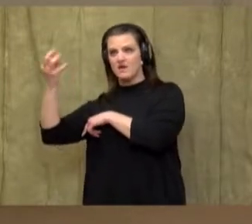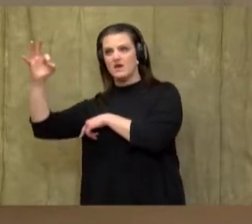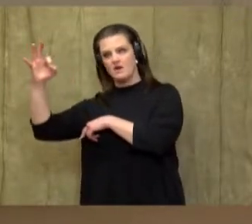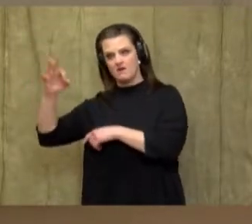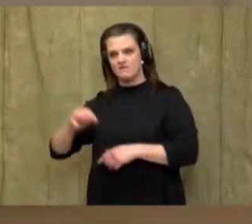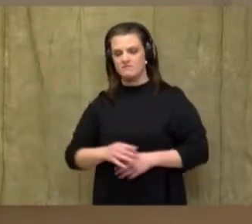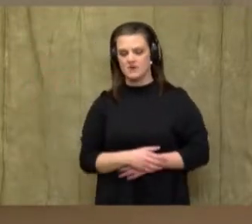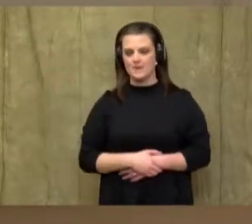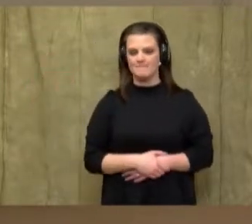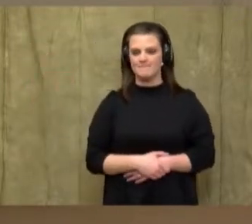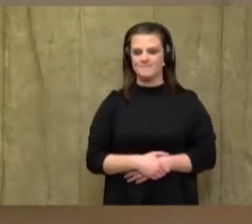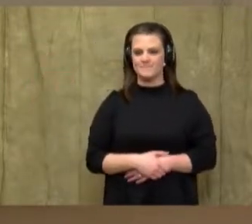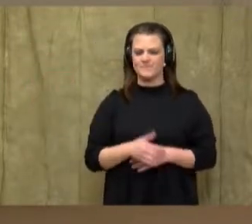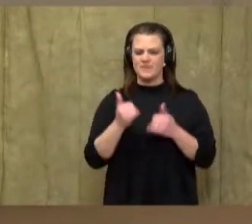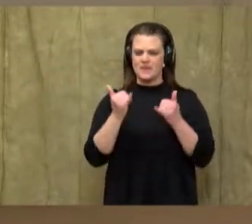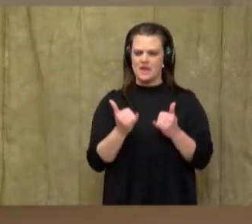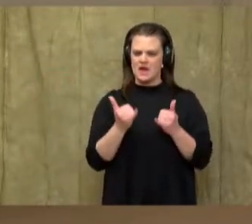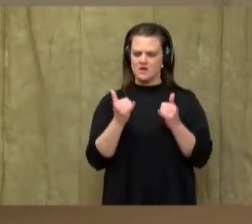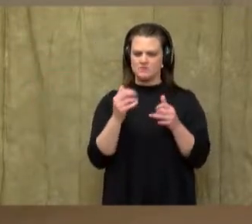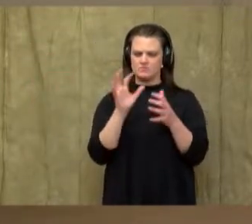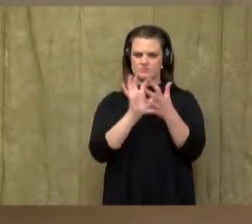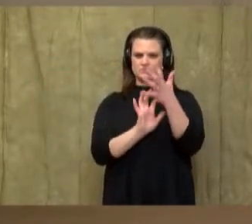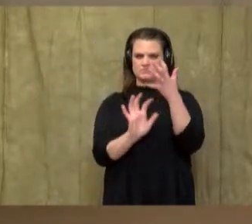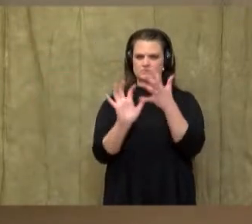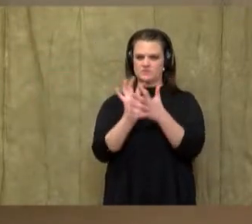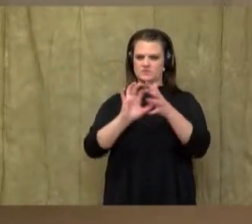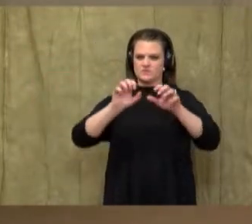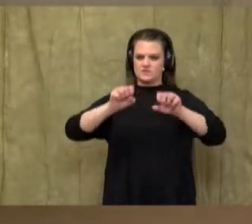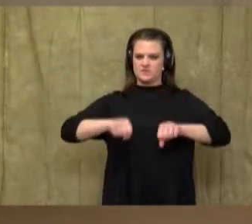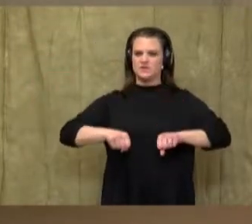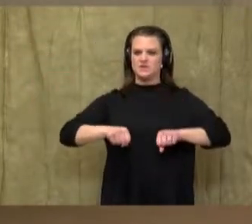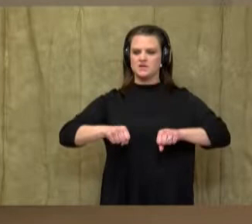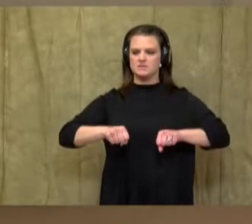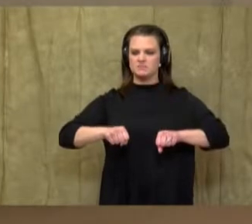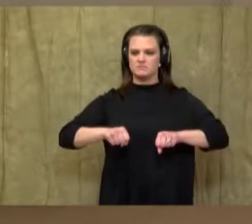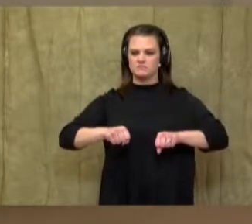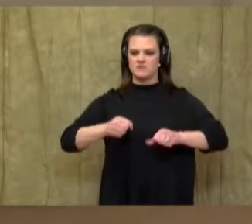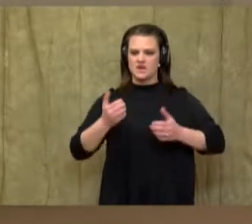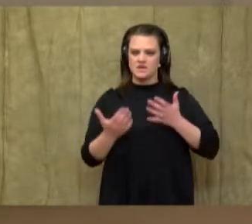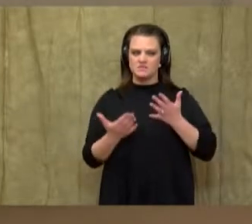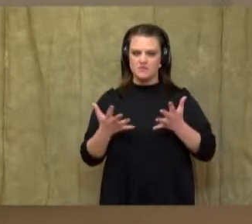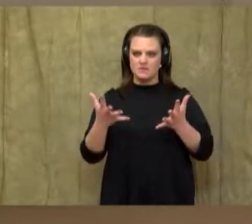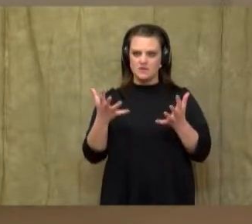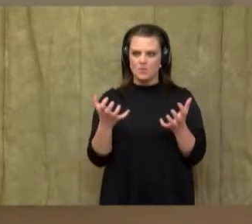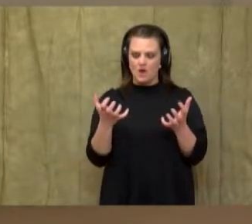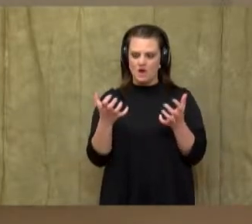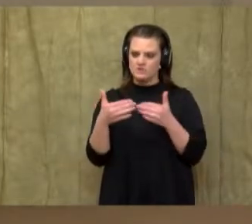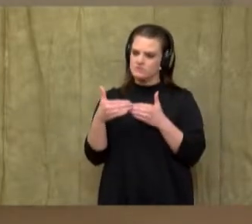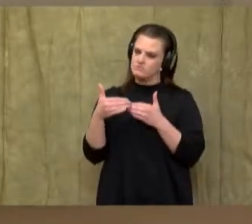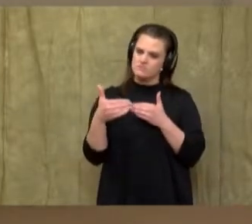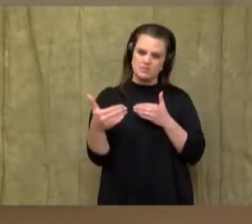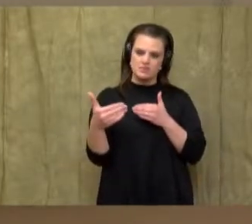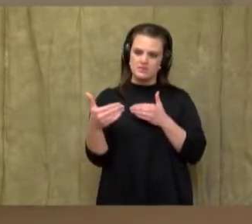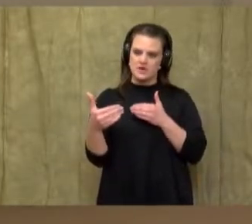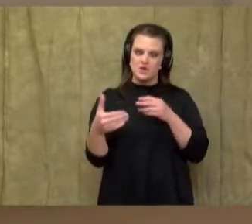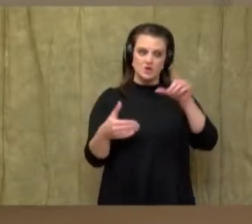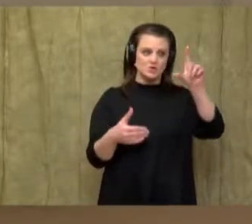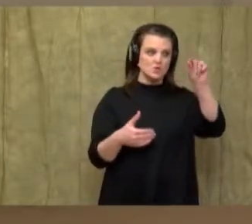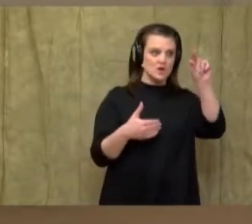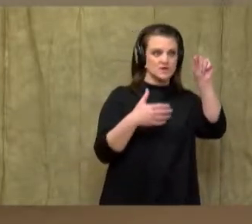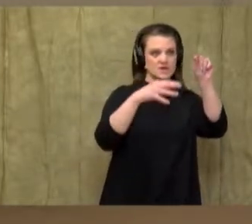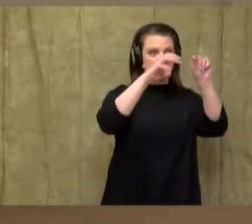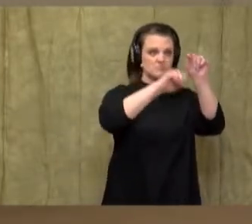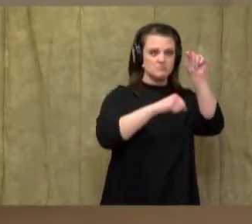of. Now, that can be confusing because you might want to go ahead and subtract 2